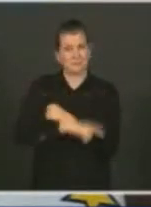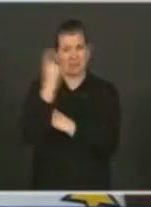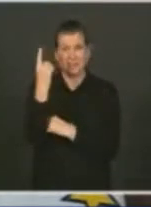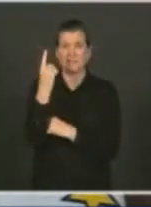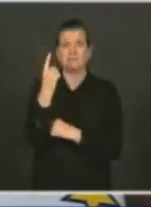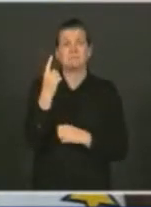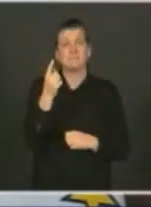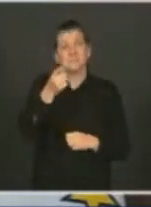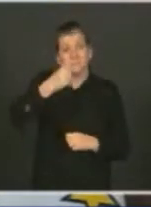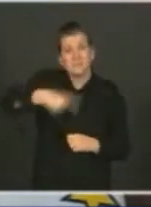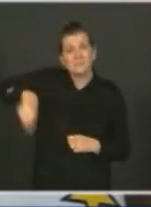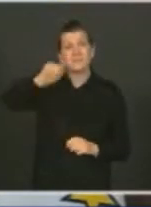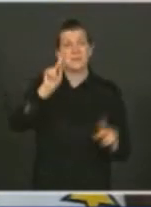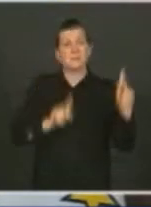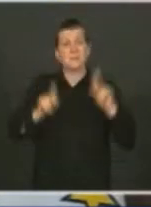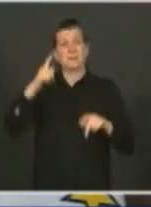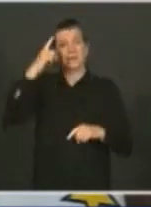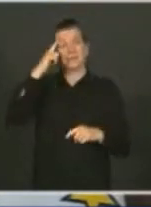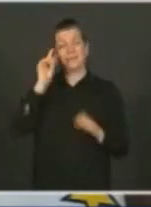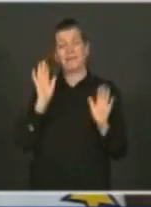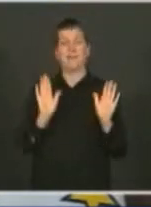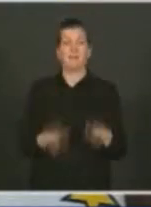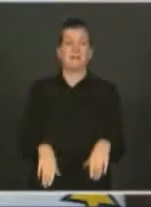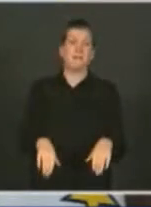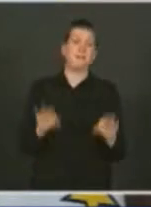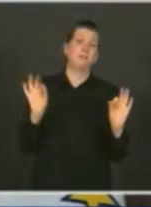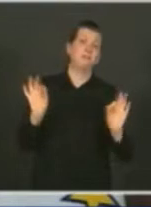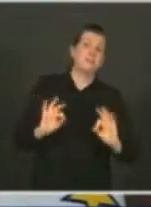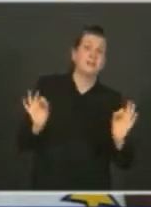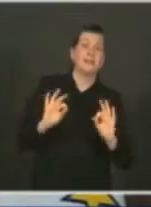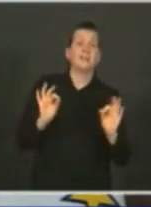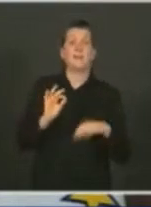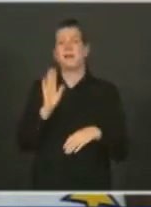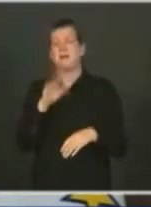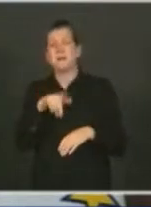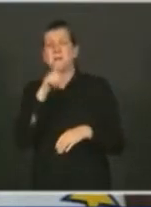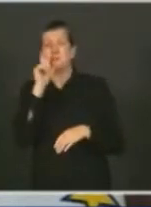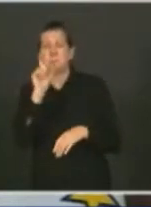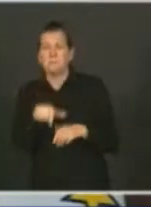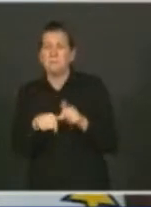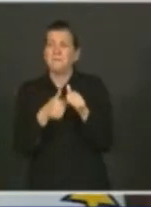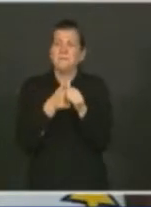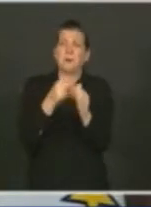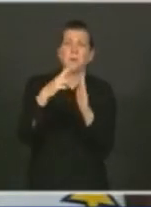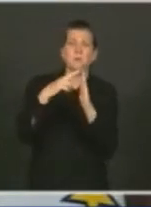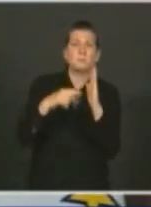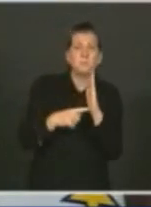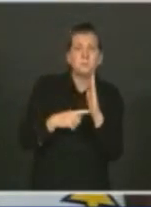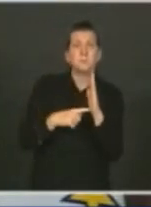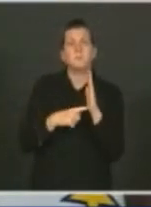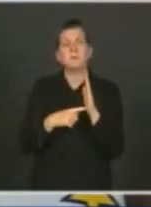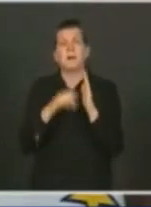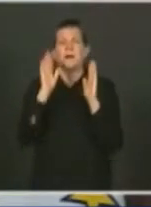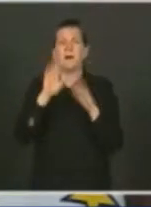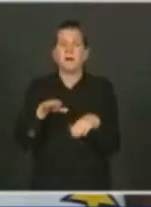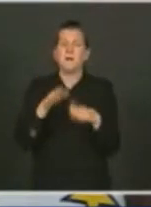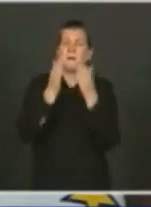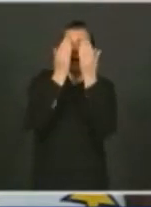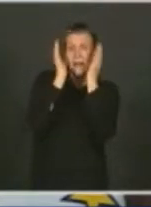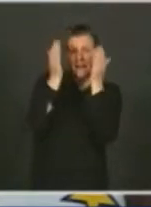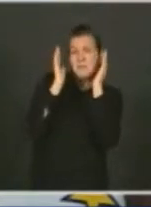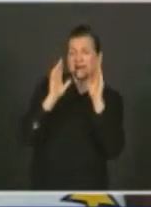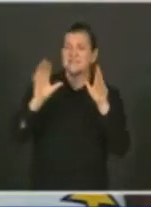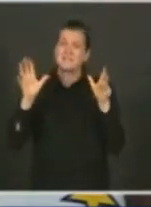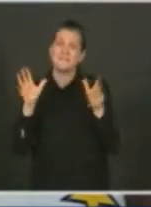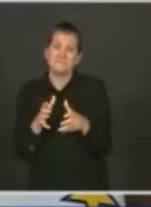who think it's okay to not follow the rules, who thought it was okay to have Halloween parties, you need to know